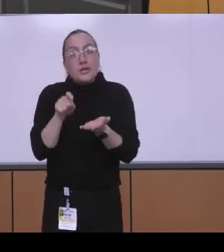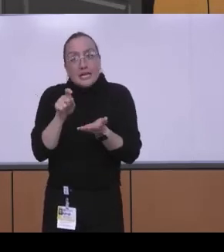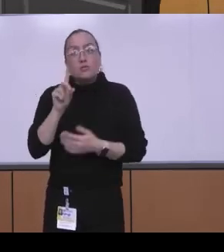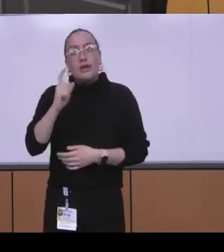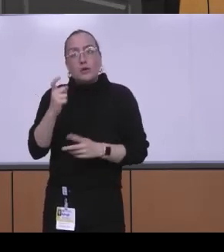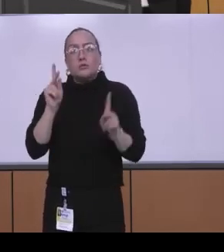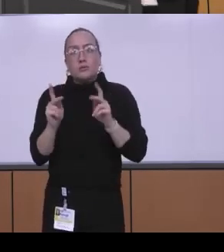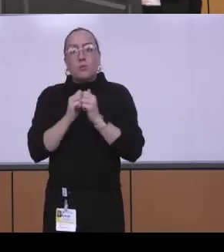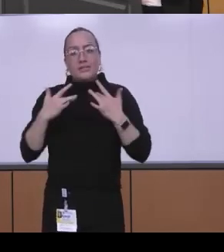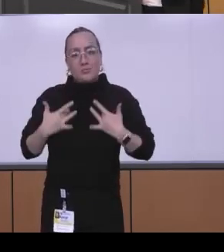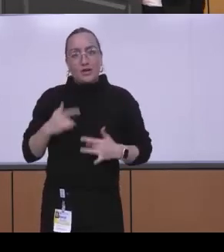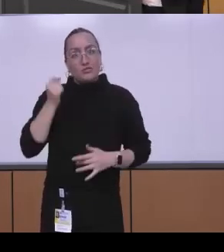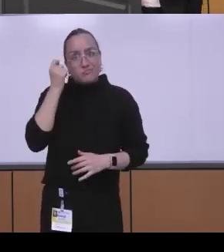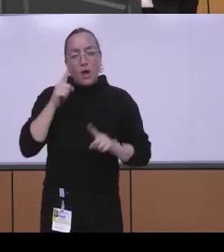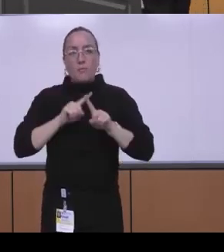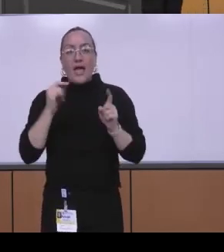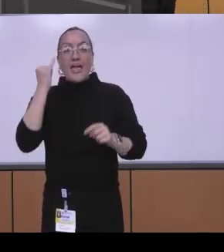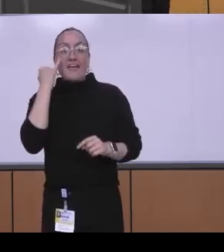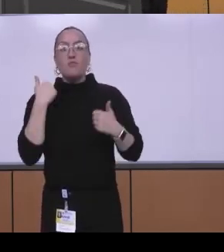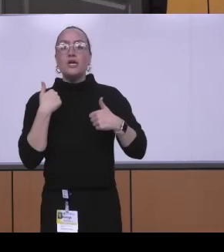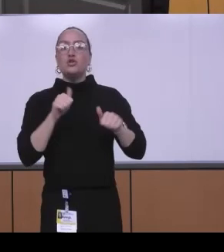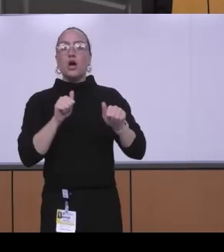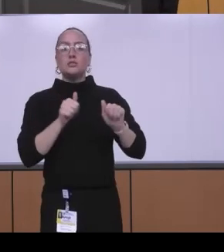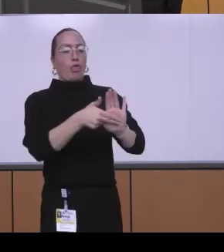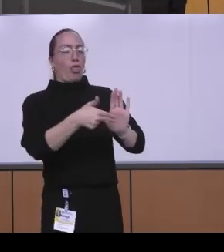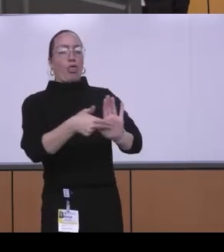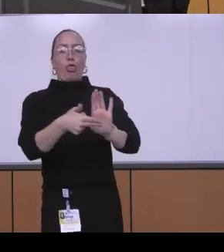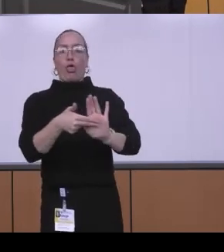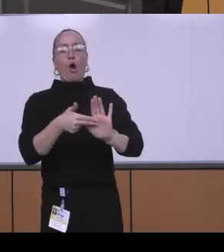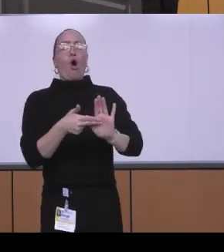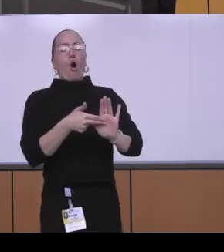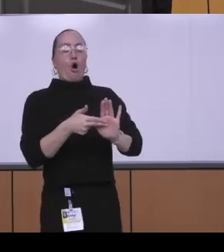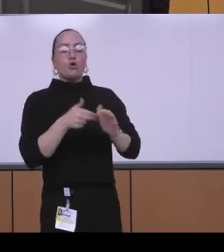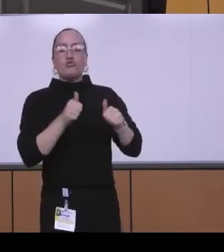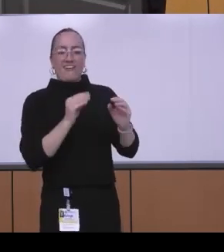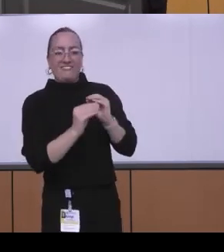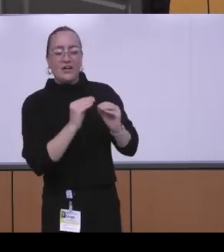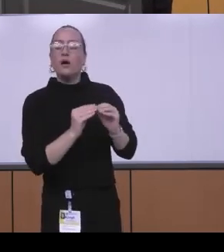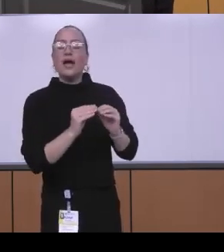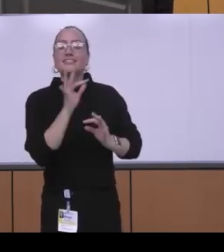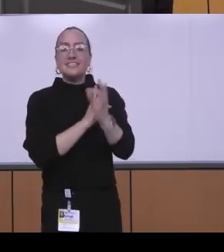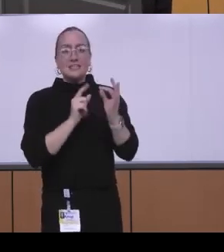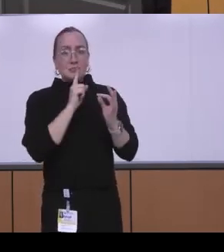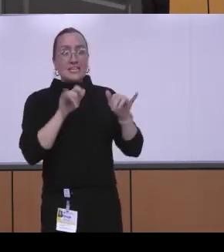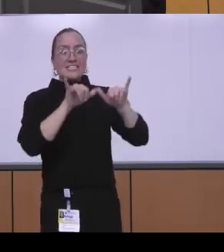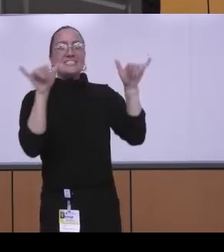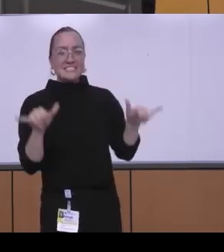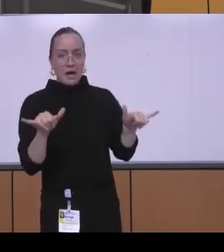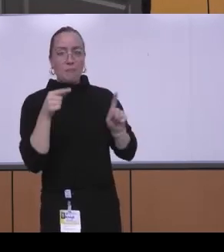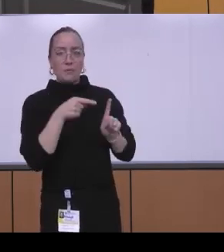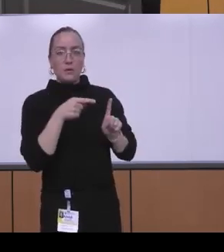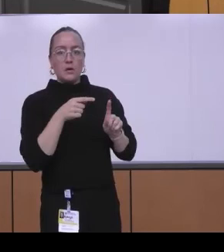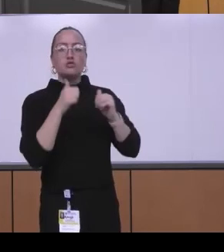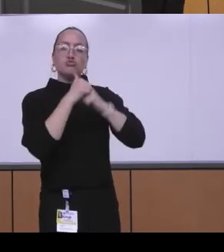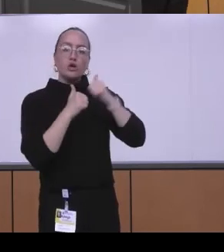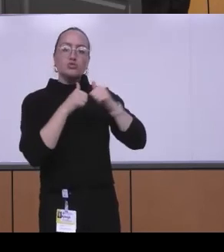poor, but also there's the risk of using diagnosis to fix problems that are actually structural and systemic. And what people